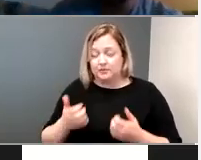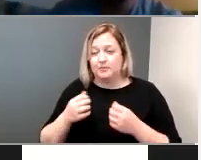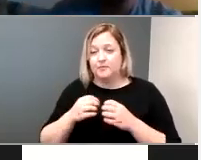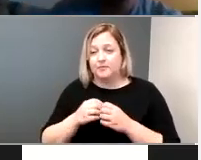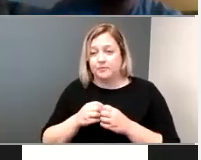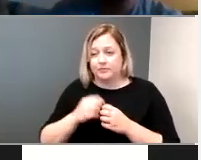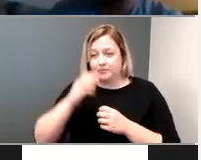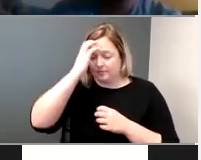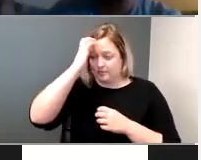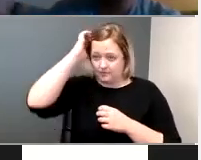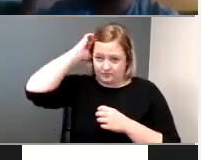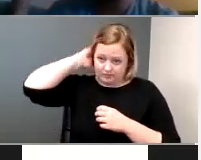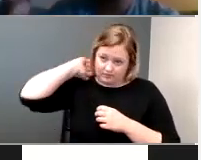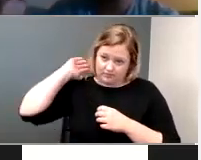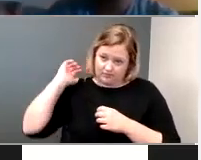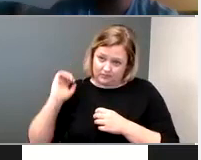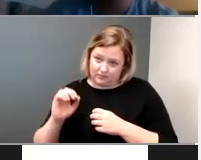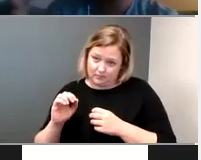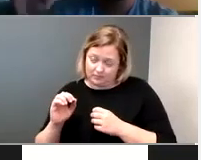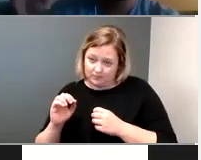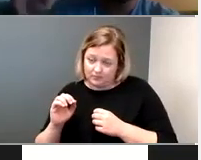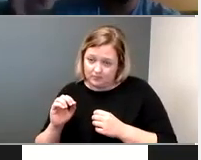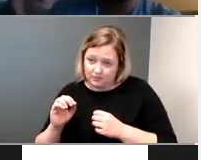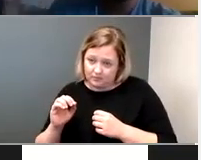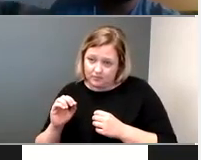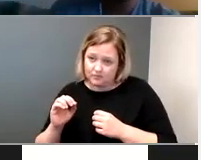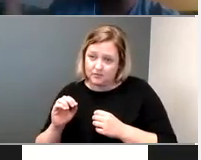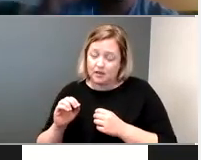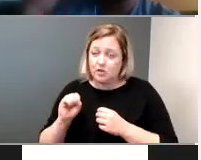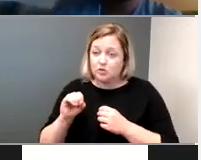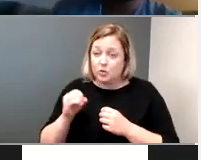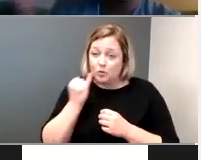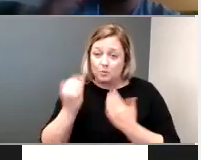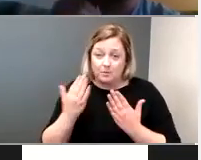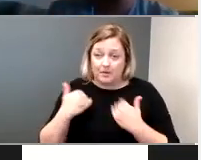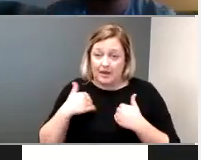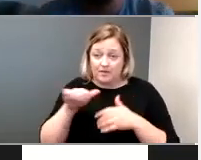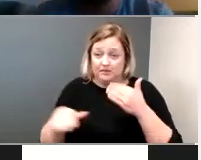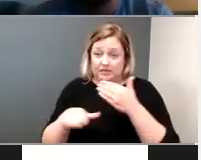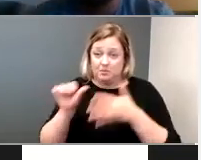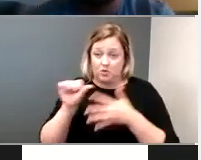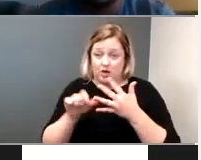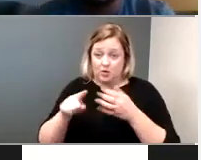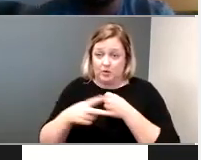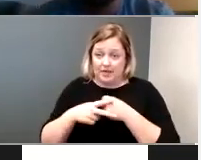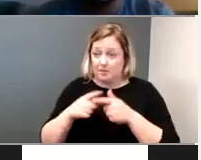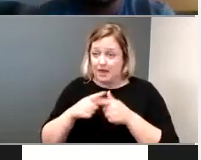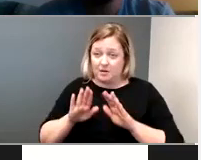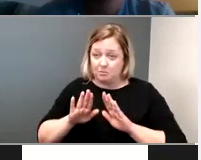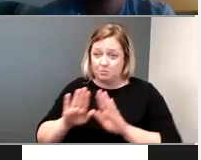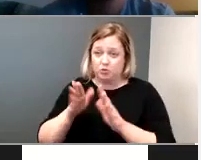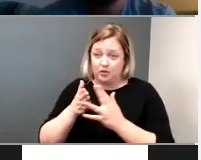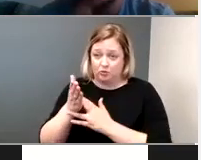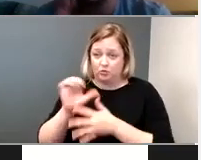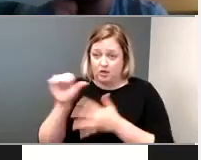you a sorted order of numbers in a sense when you use a priority queue, and that you just push into the array over